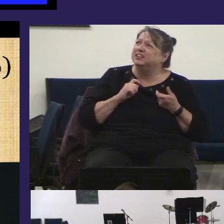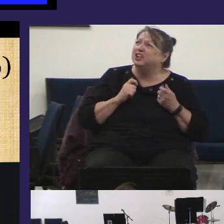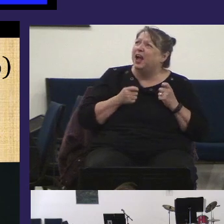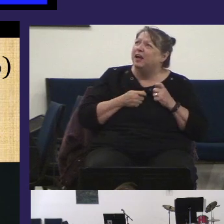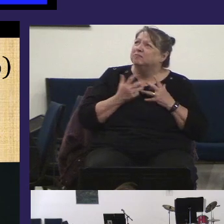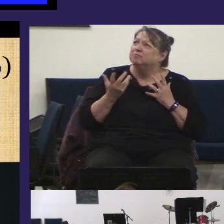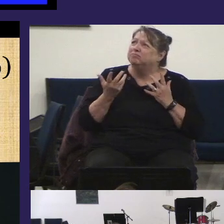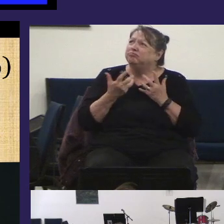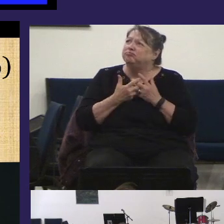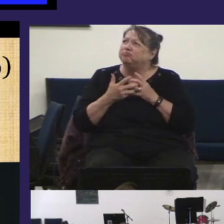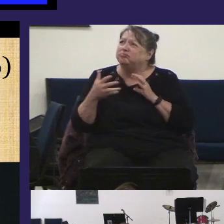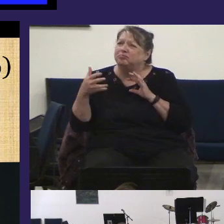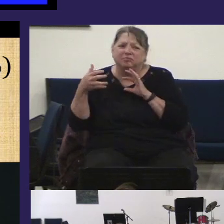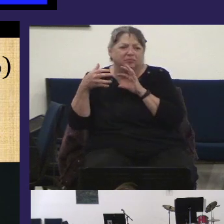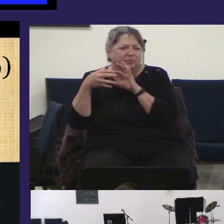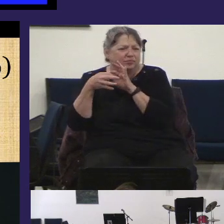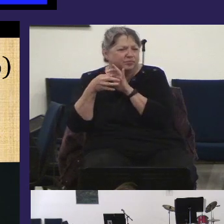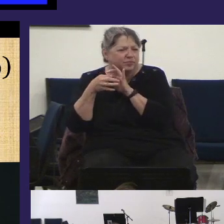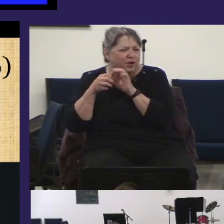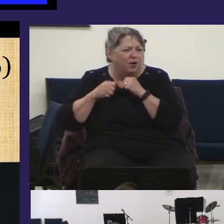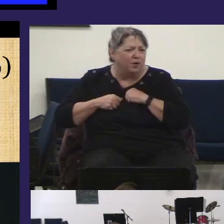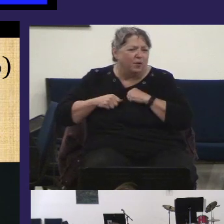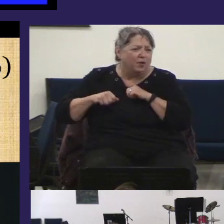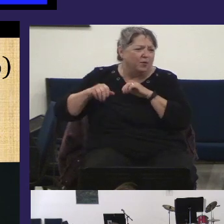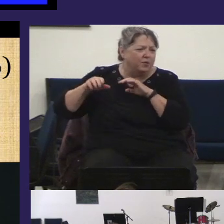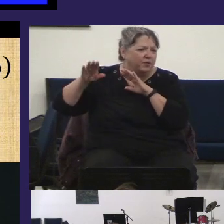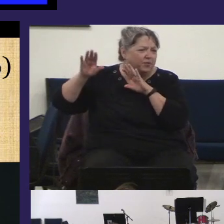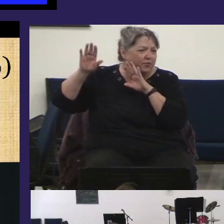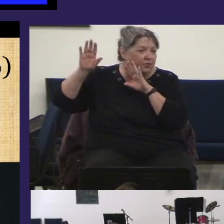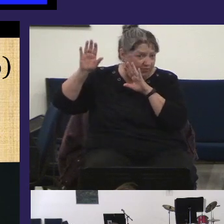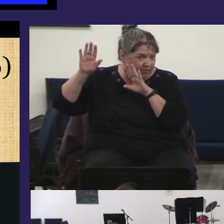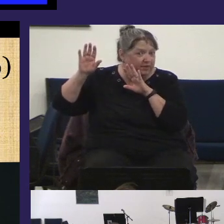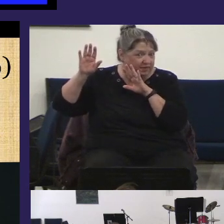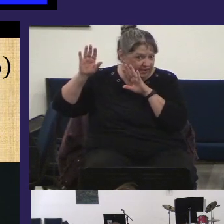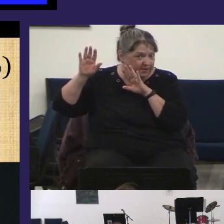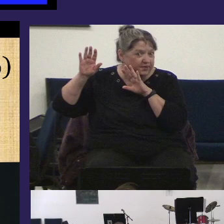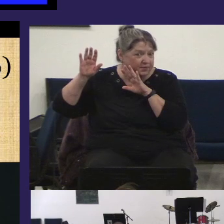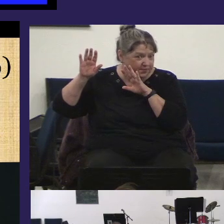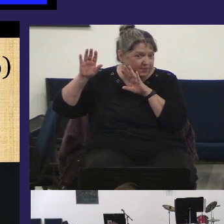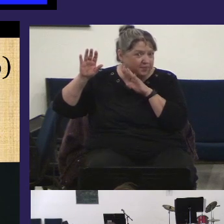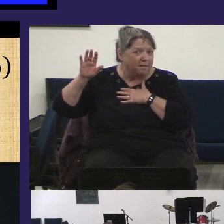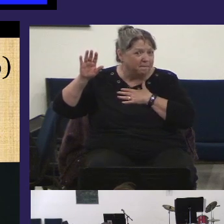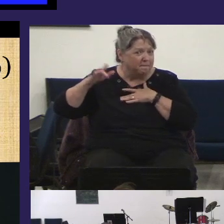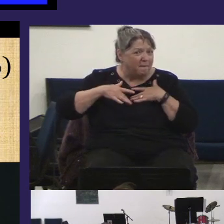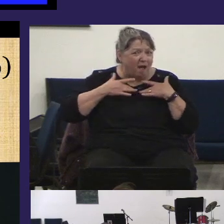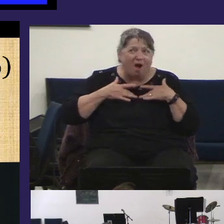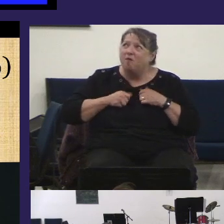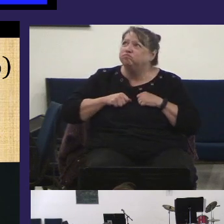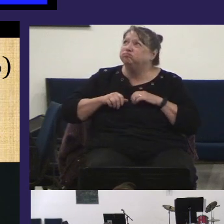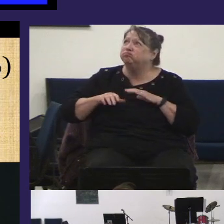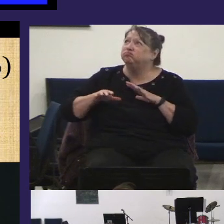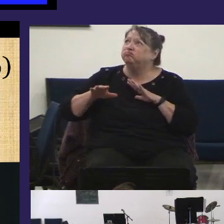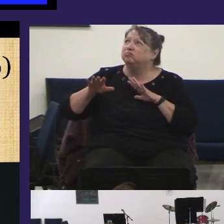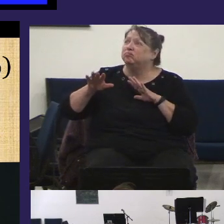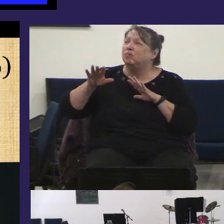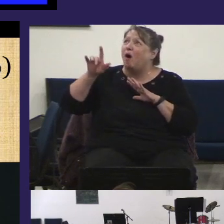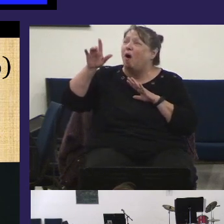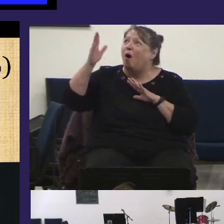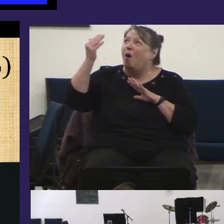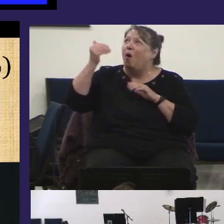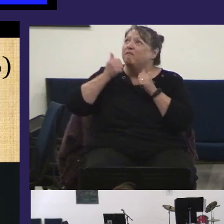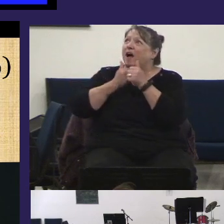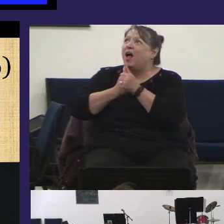that means that they were surrendered to someone else. And if they've been surrendered to someone else, that someone else is